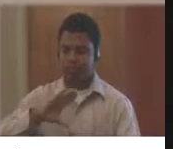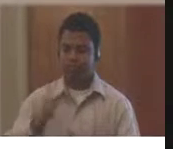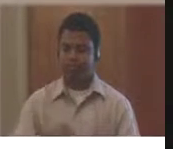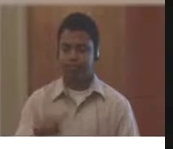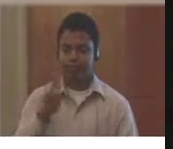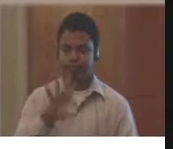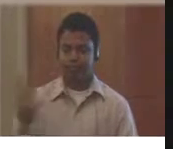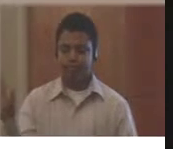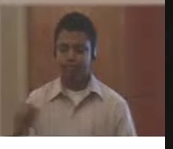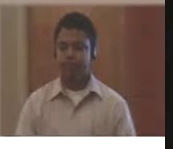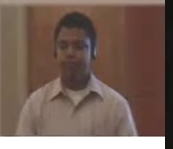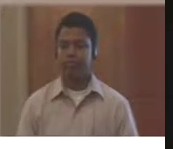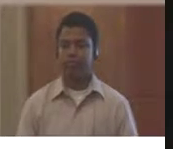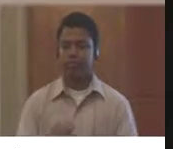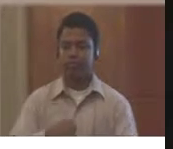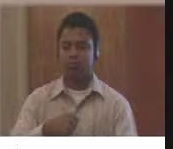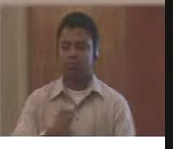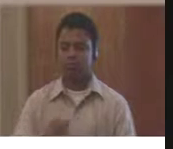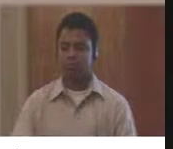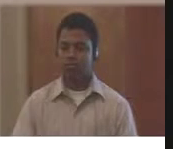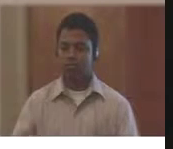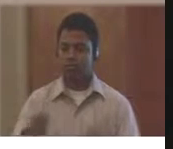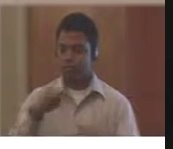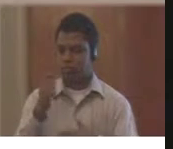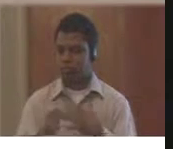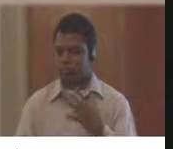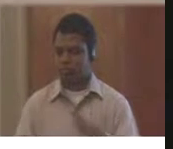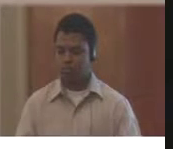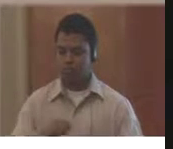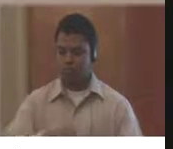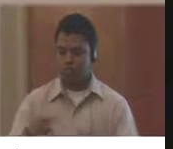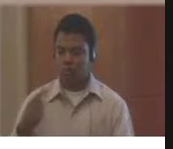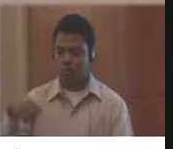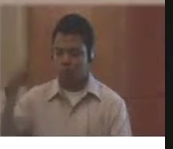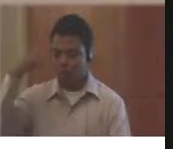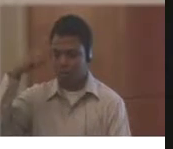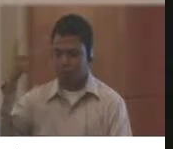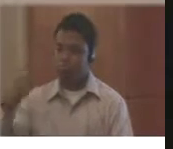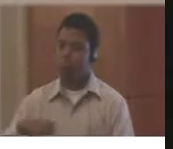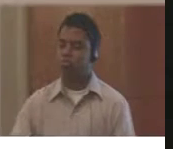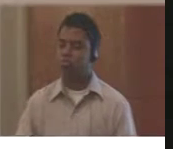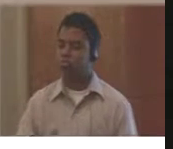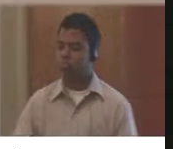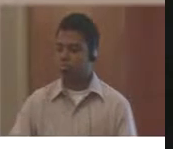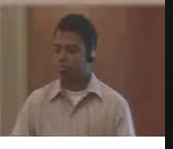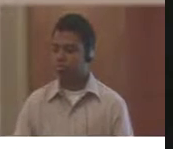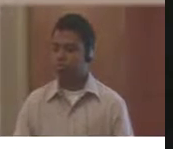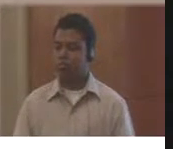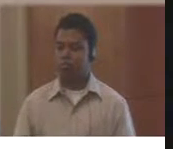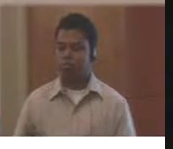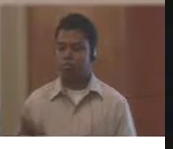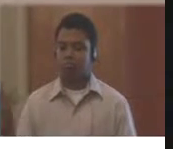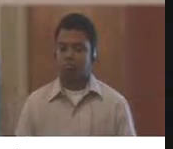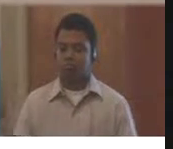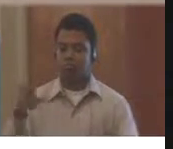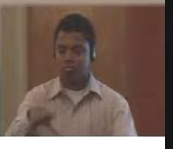Americas. 25. Create mechanisms and tools that allow local governments to access various types of resources as well